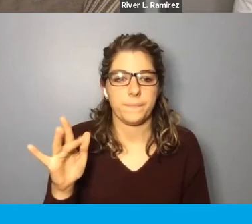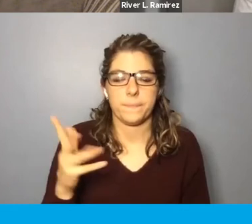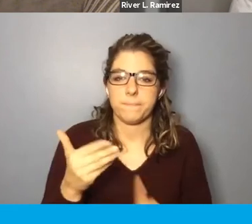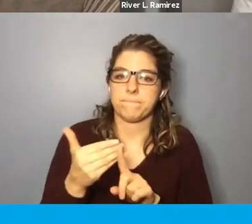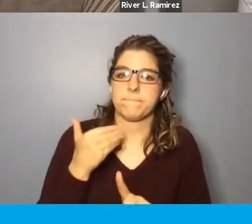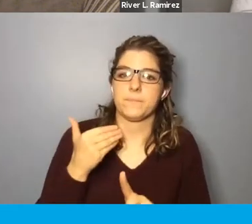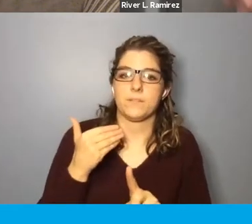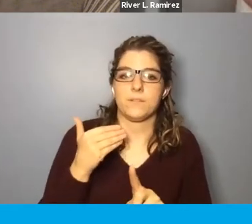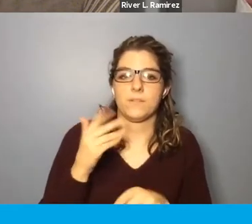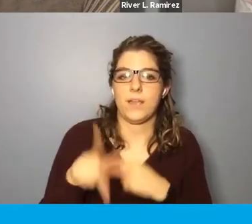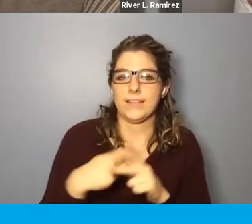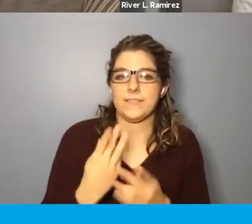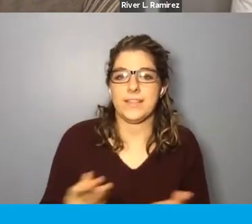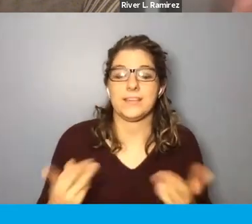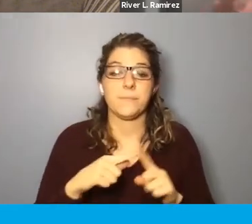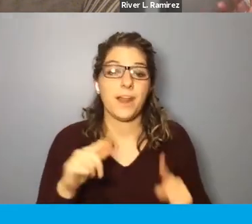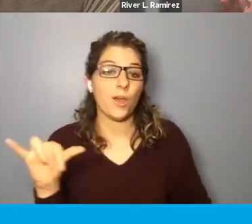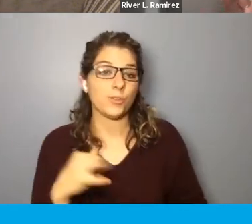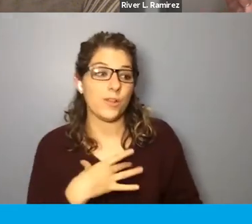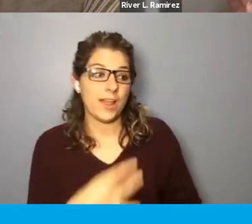pre-existing forms of things. But I also like to